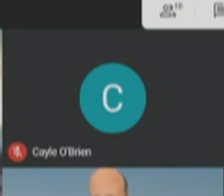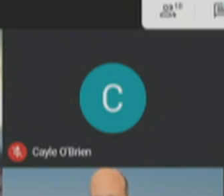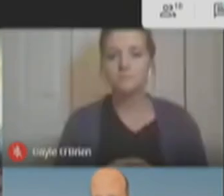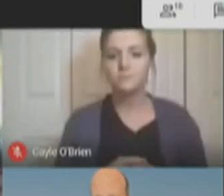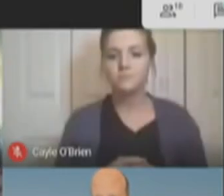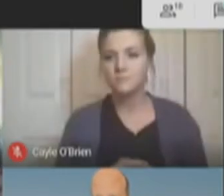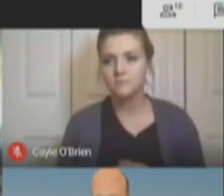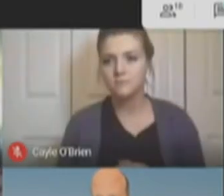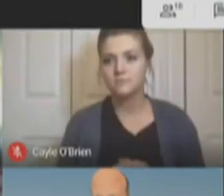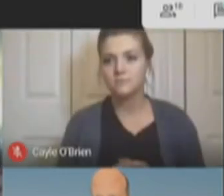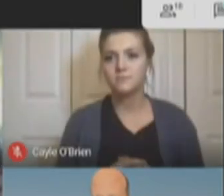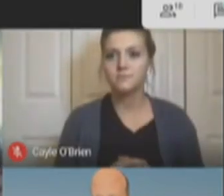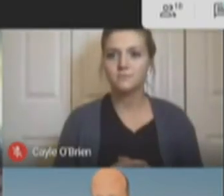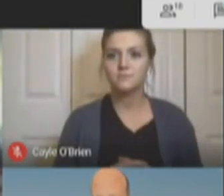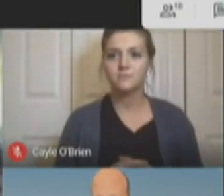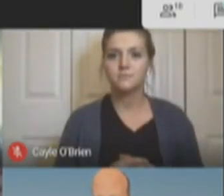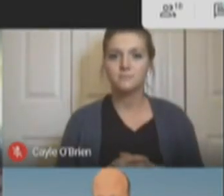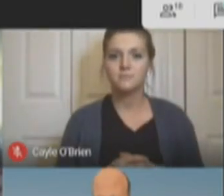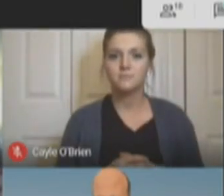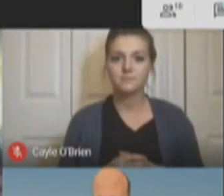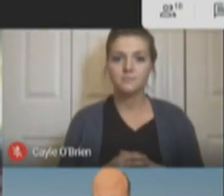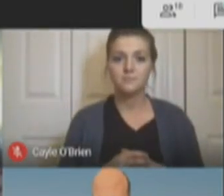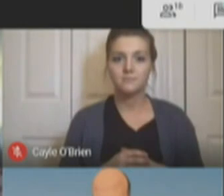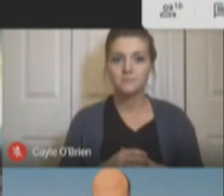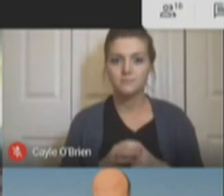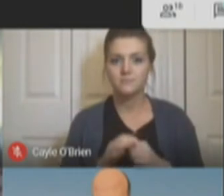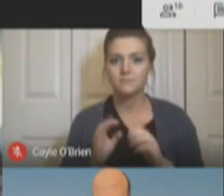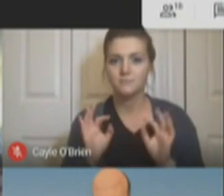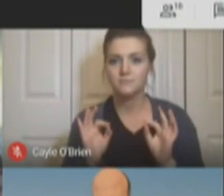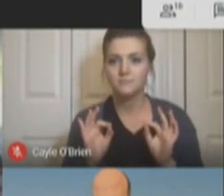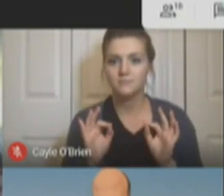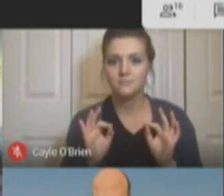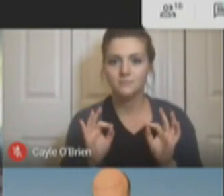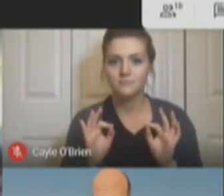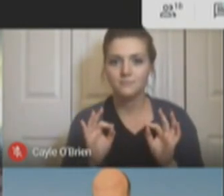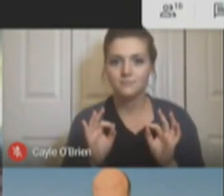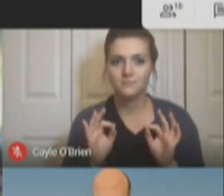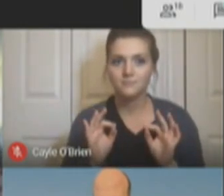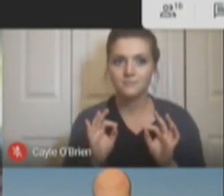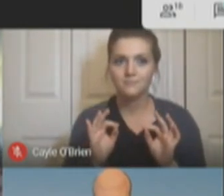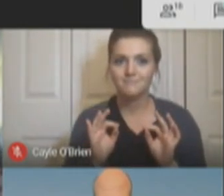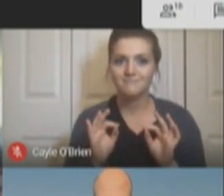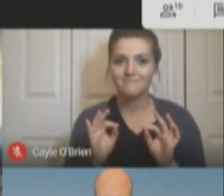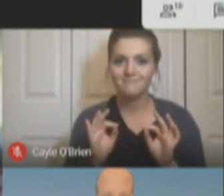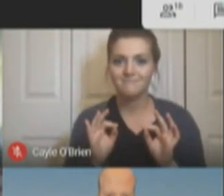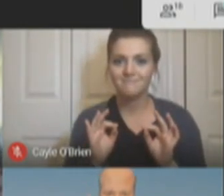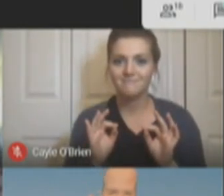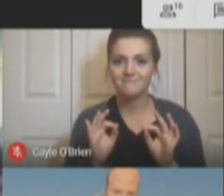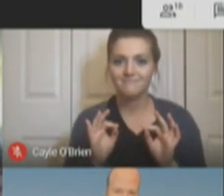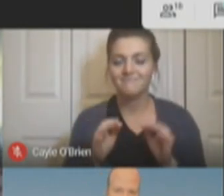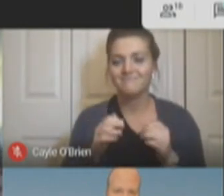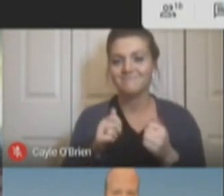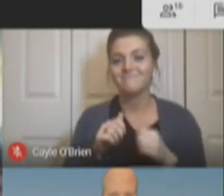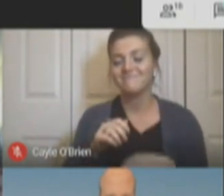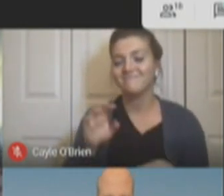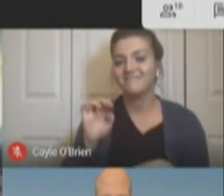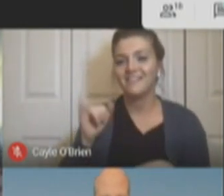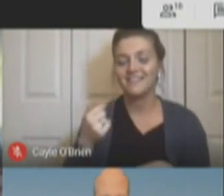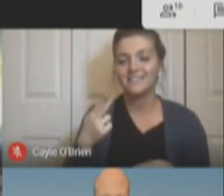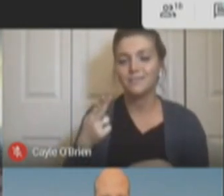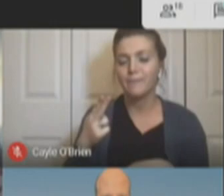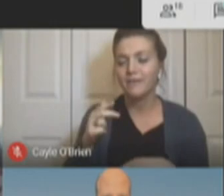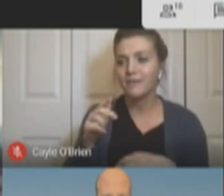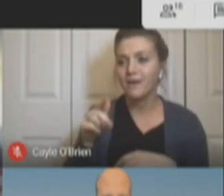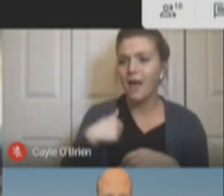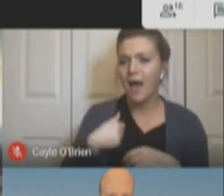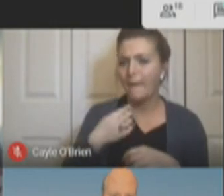input as well. If someone had suggestions for a particular site or population, what is the